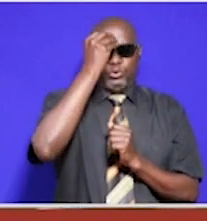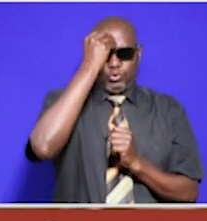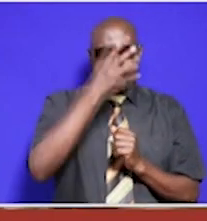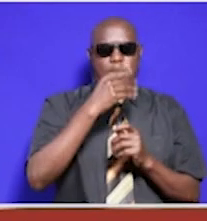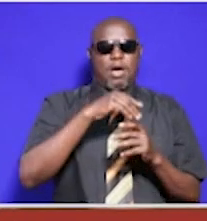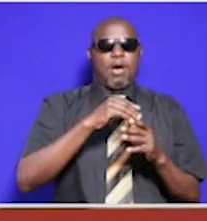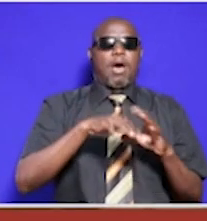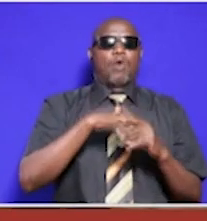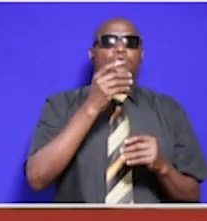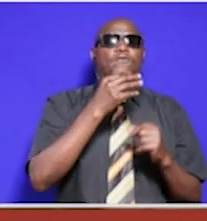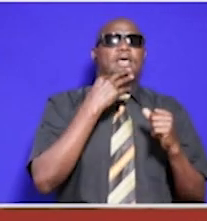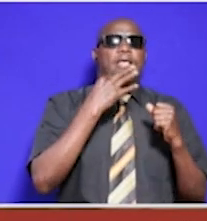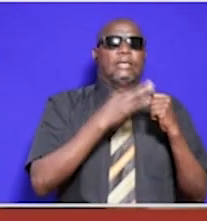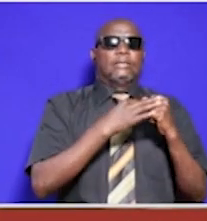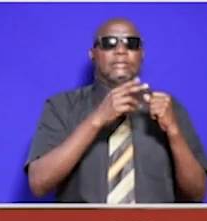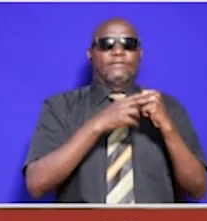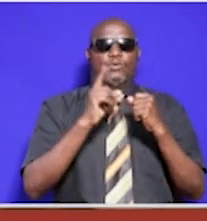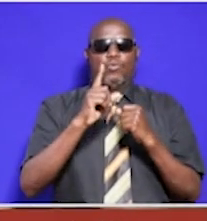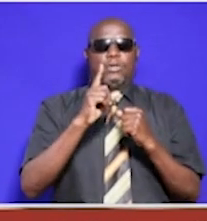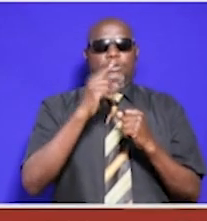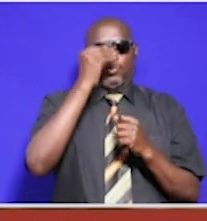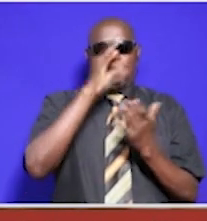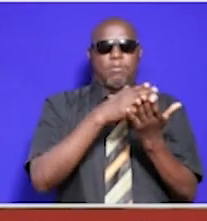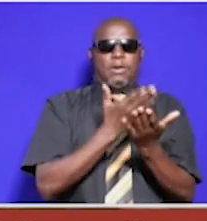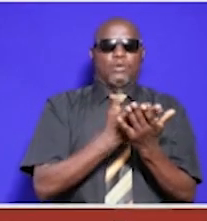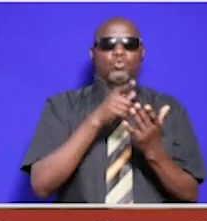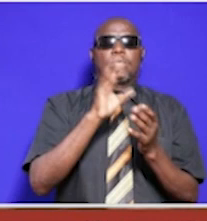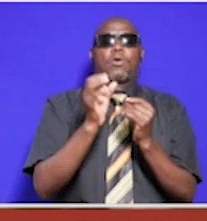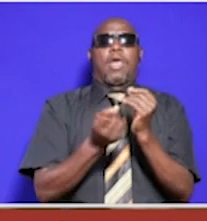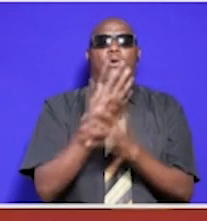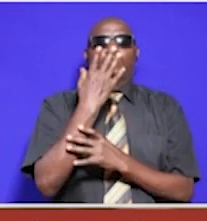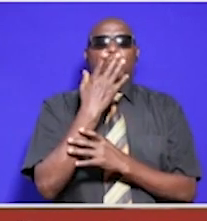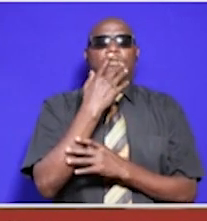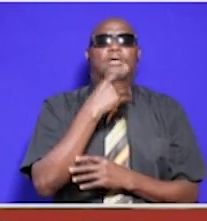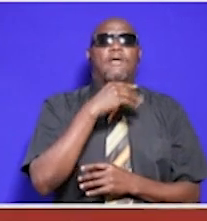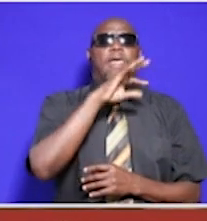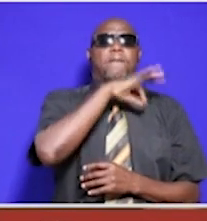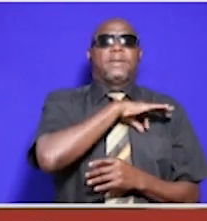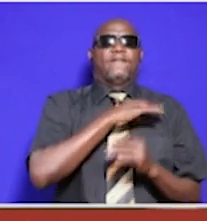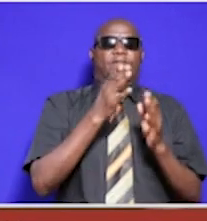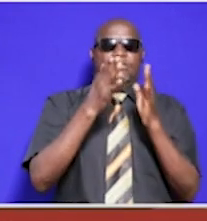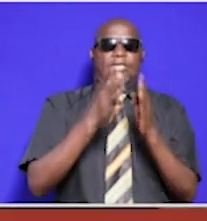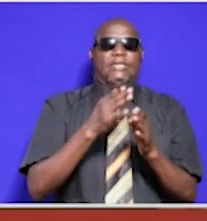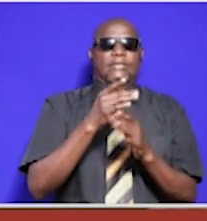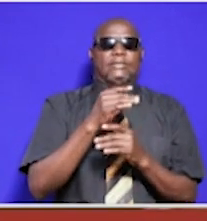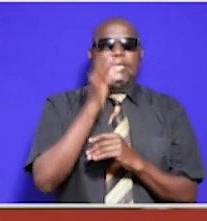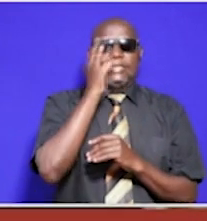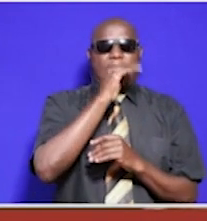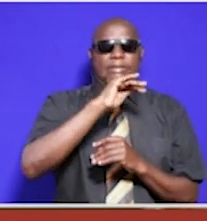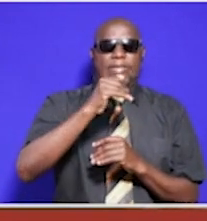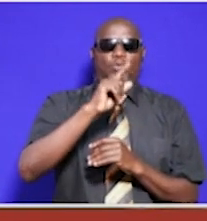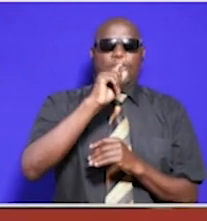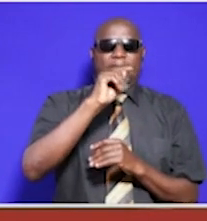871 students who applied. Today, we are launching the beneficiaries for Nyeri Town and Tetu, where a total